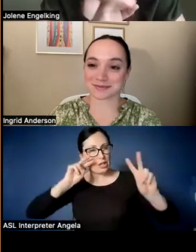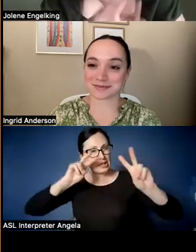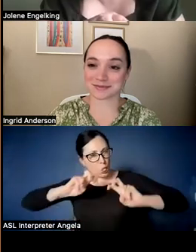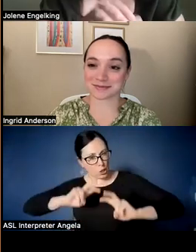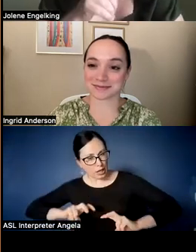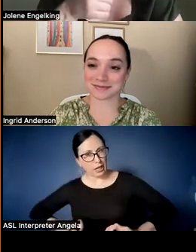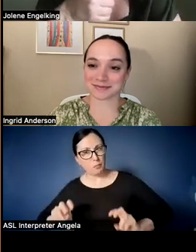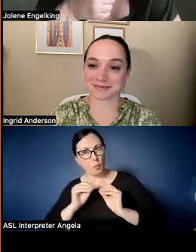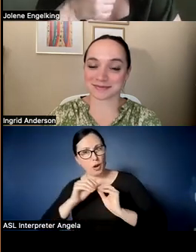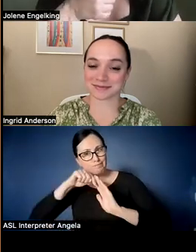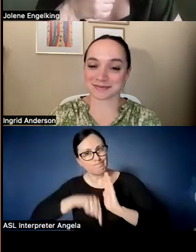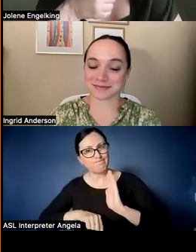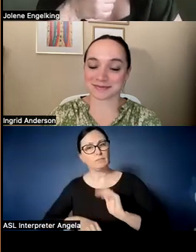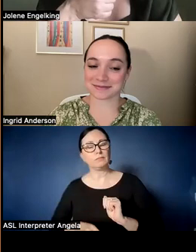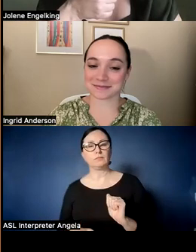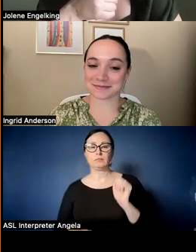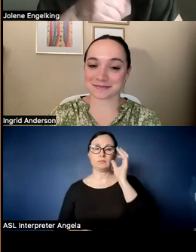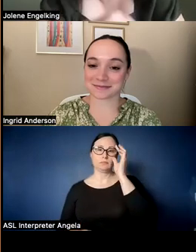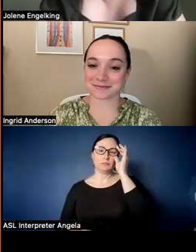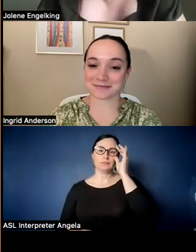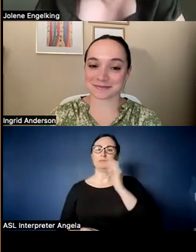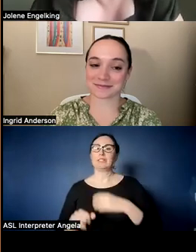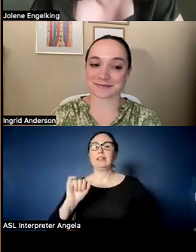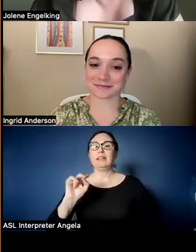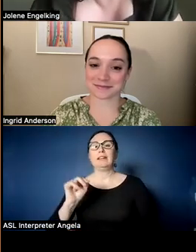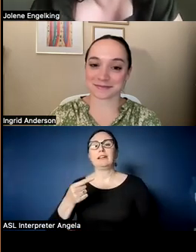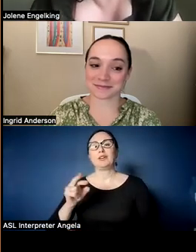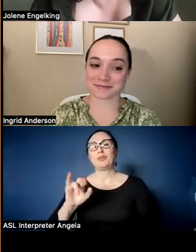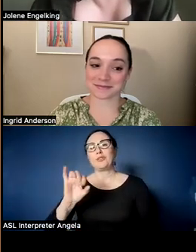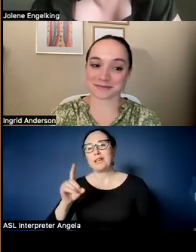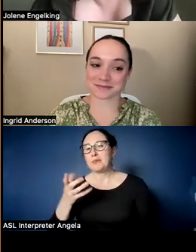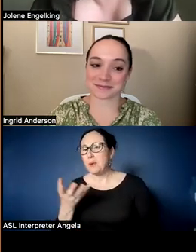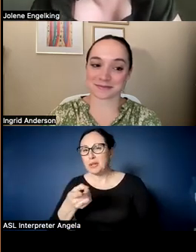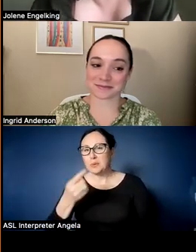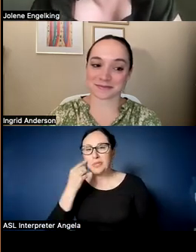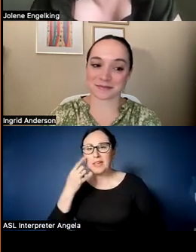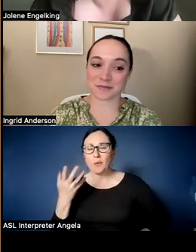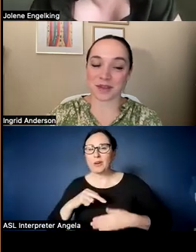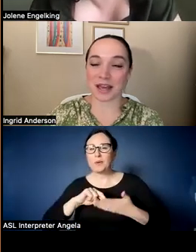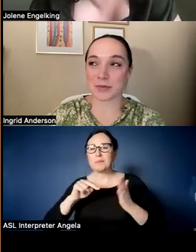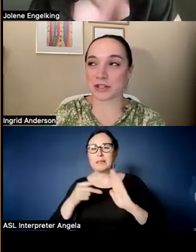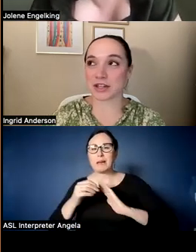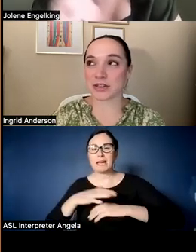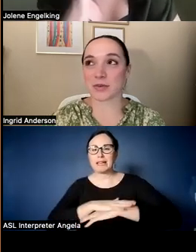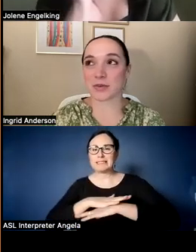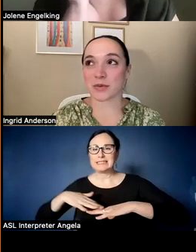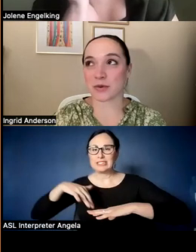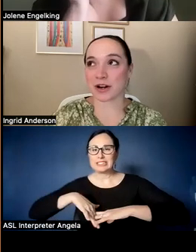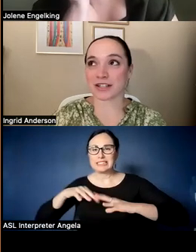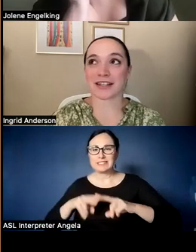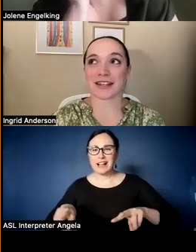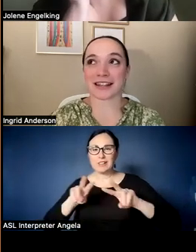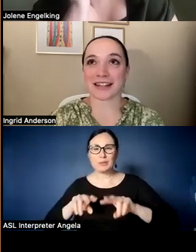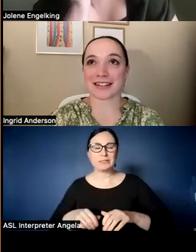just kind of do that sometimes. So Ingrid, what do you think? What do we mean by Indigenous values? I appreciate the way that